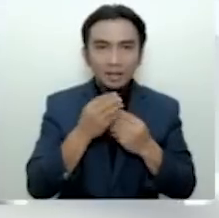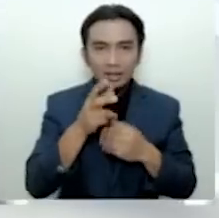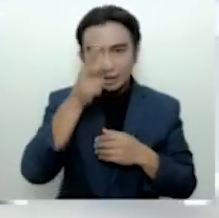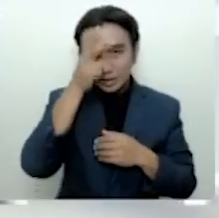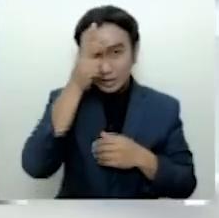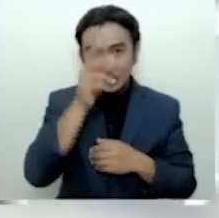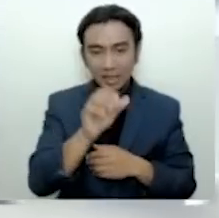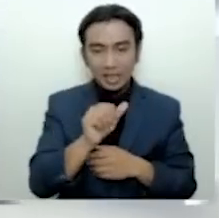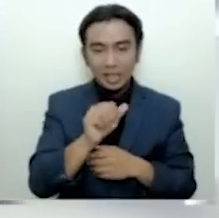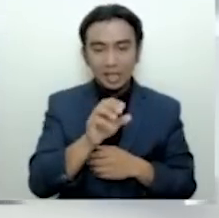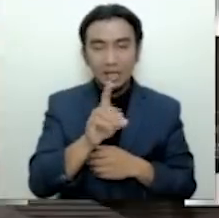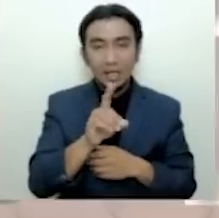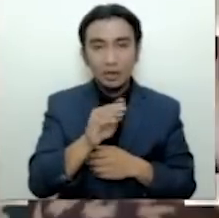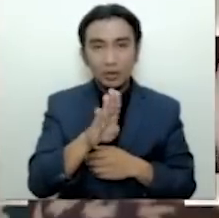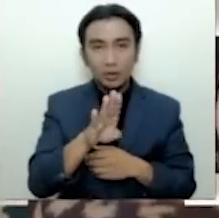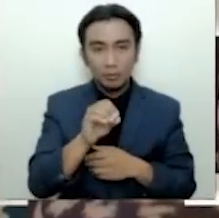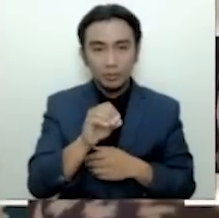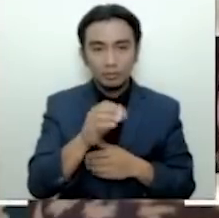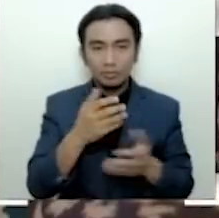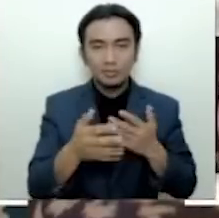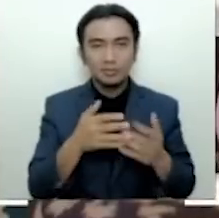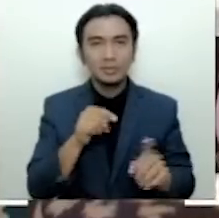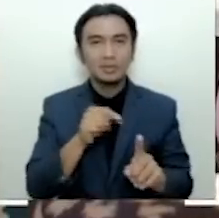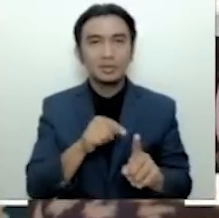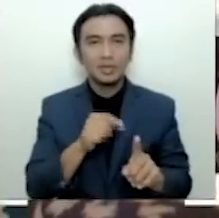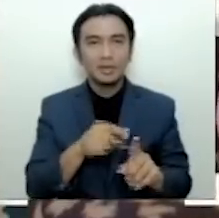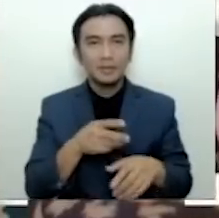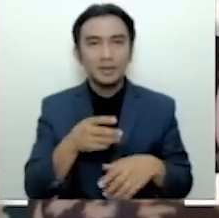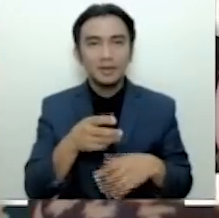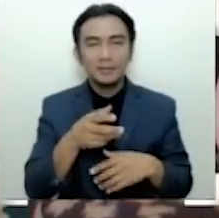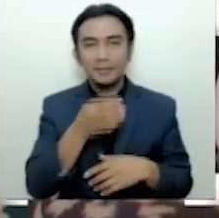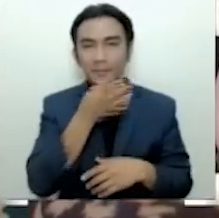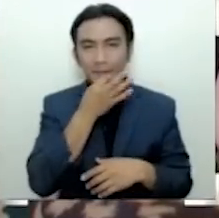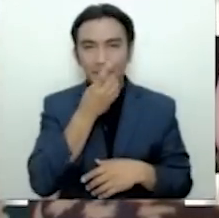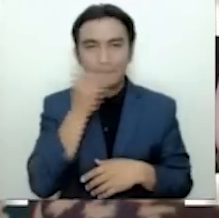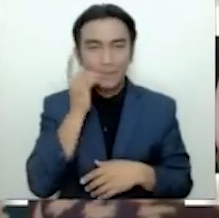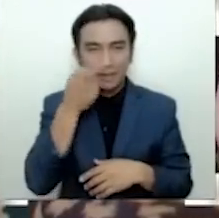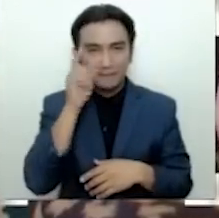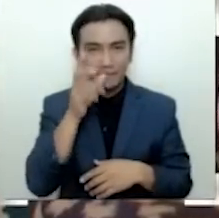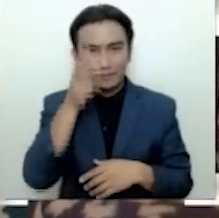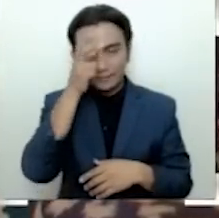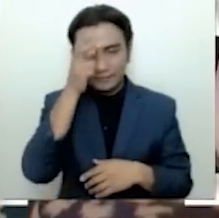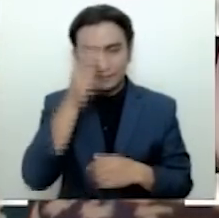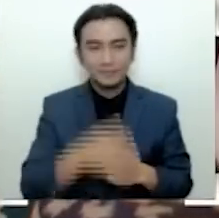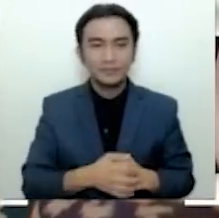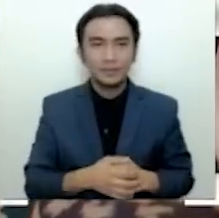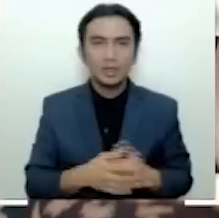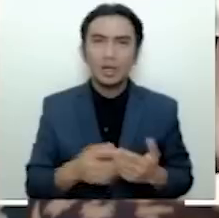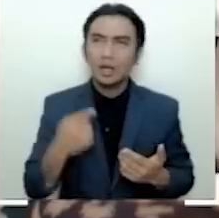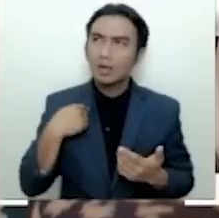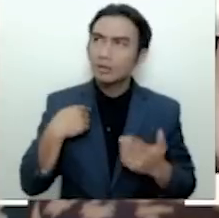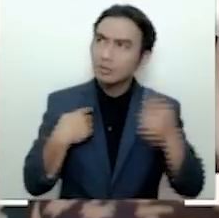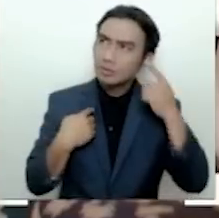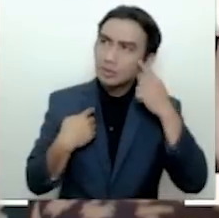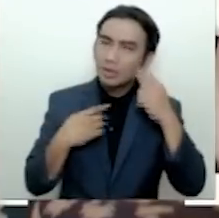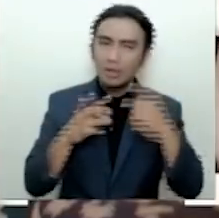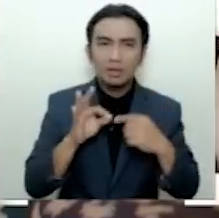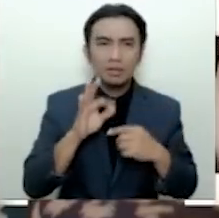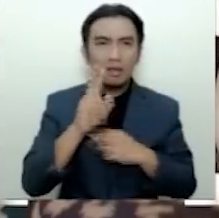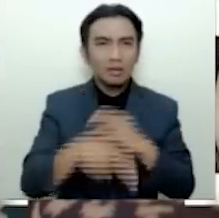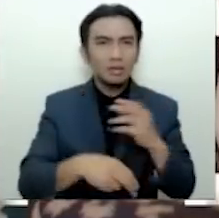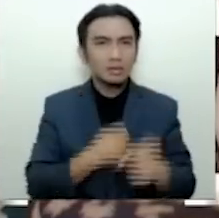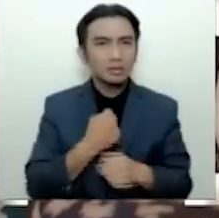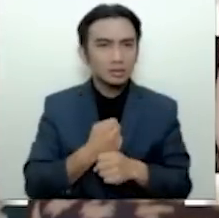ay naka-pescatarian diet. I haven't eaten chicken in, I think, like 9 years. I owe that to myself, so I